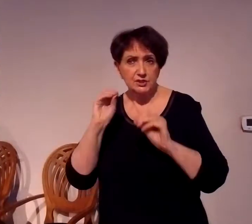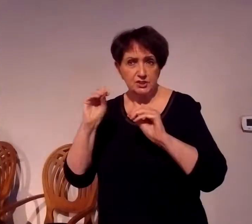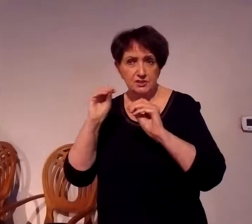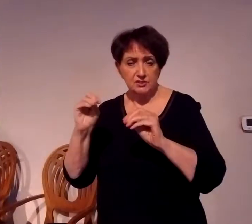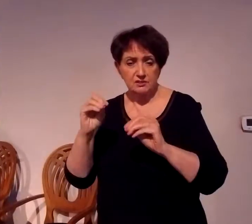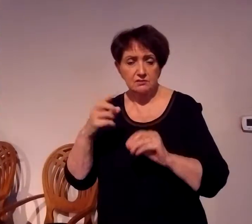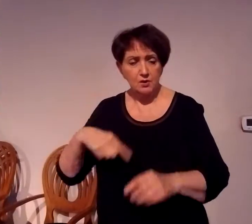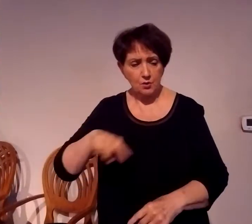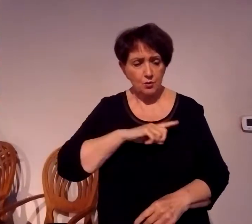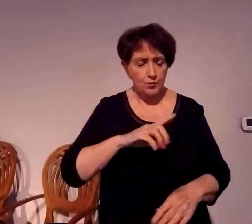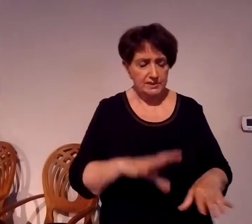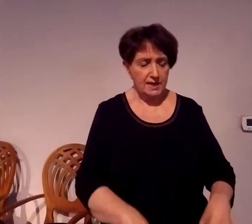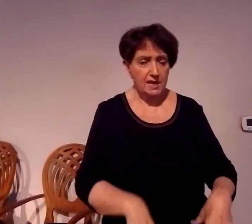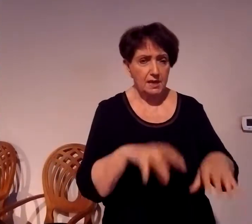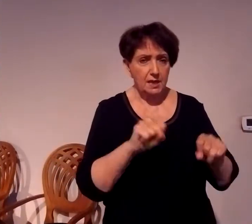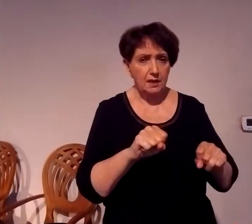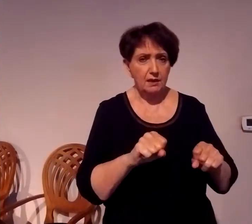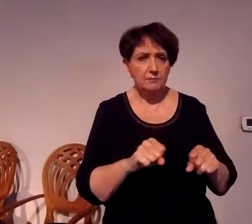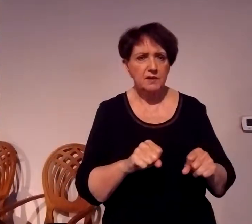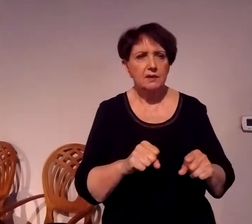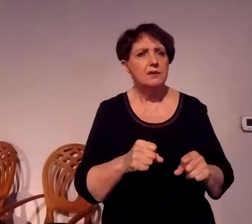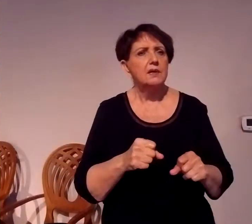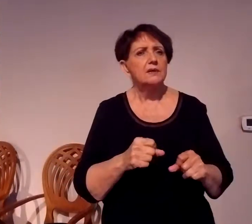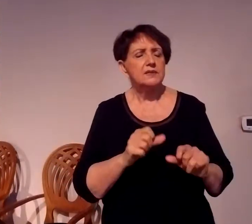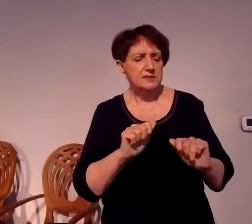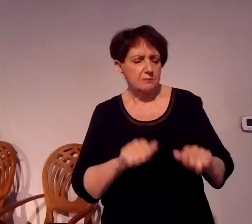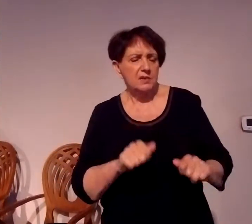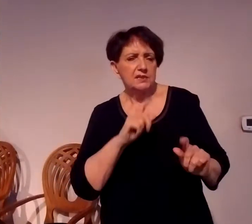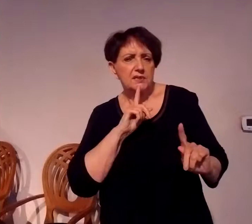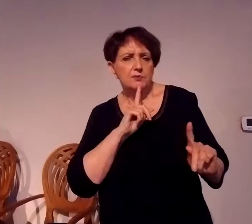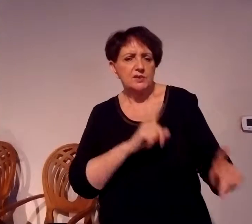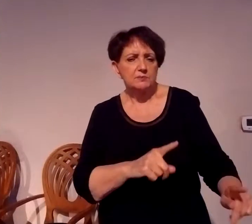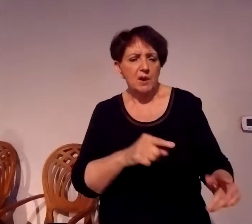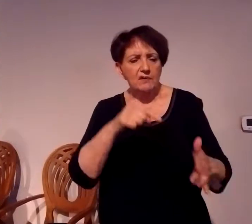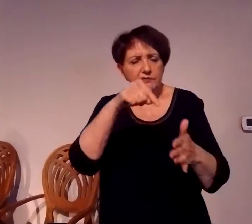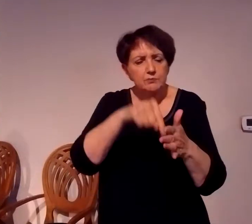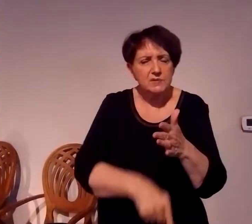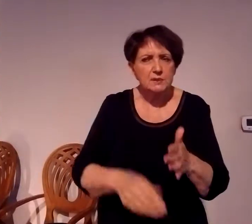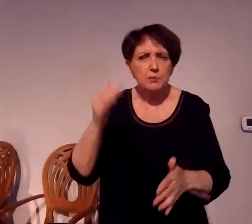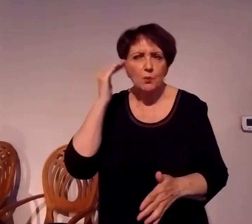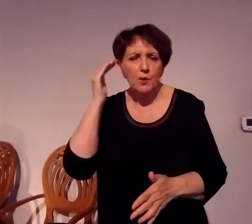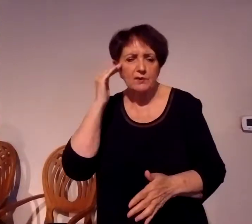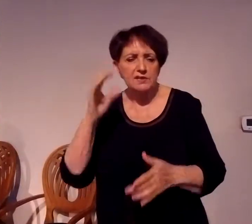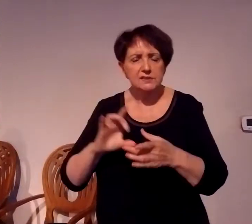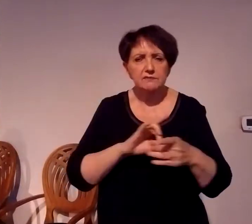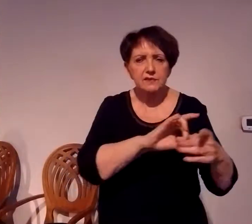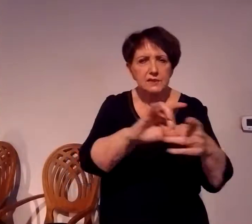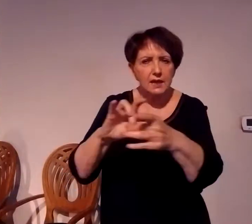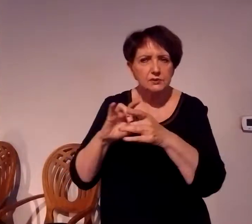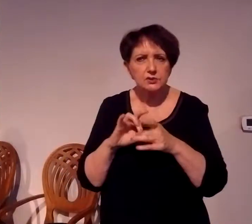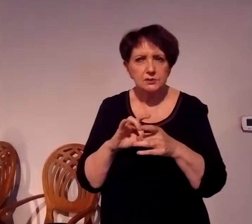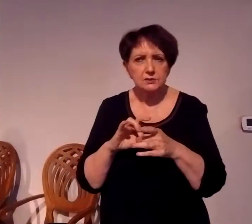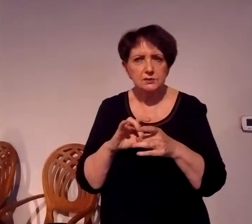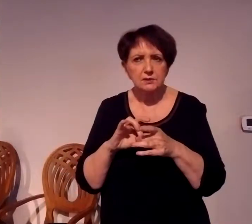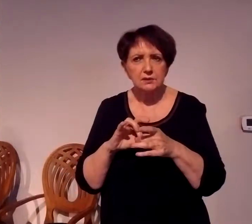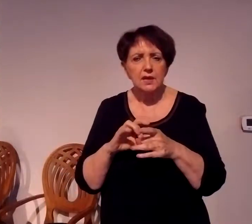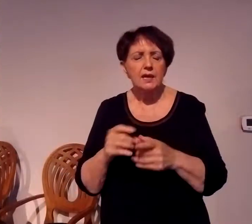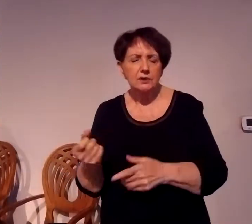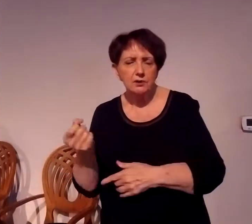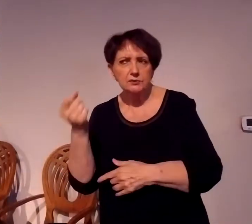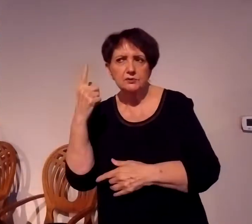this ability to respond from the deep awareness of our connection and oneness, and our understanding that we can